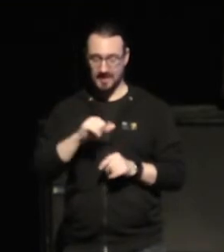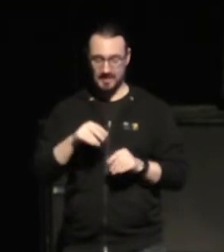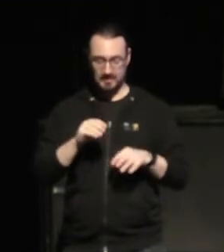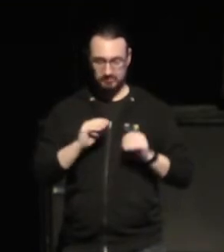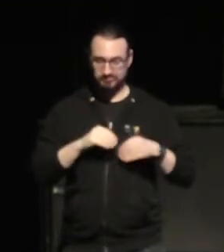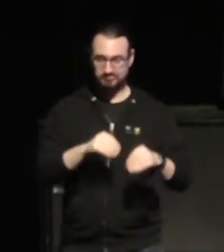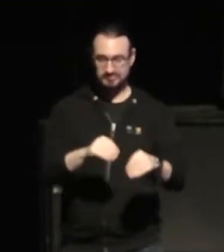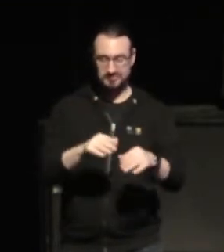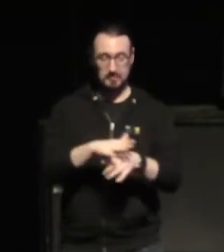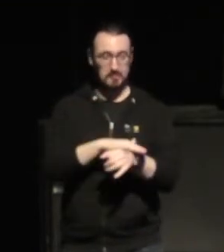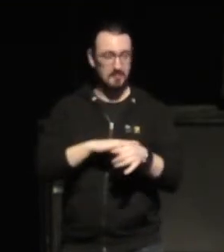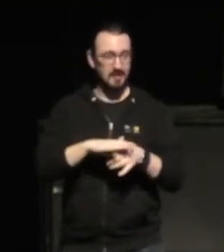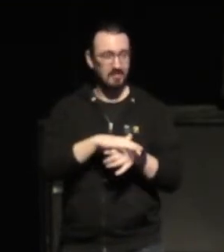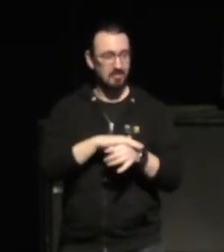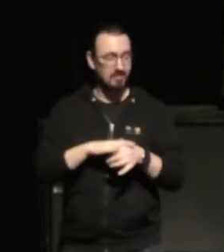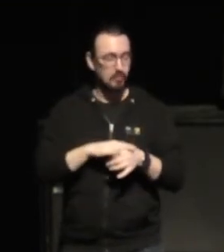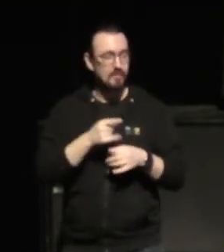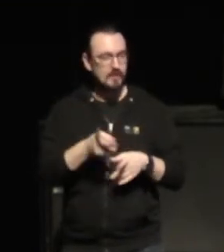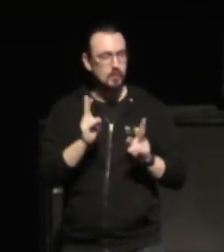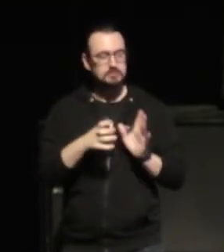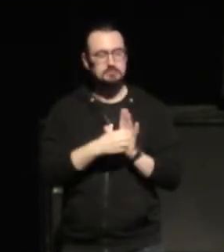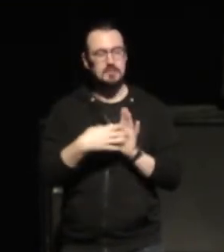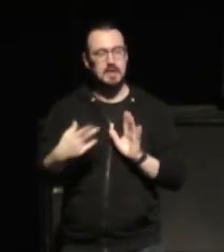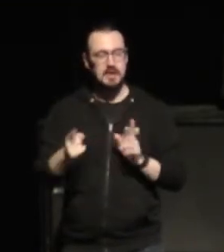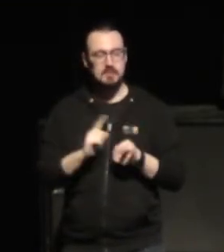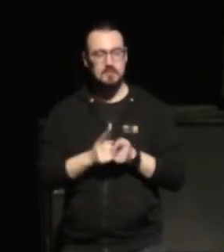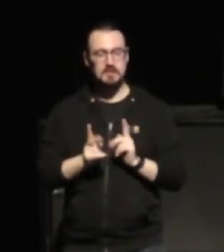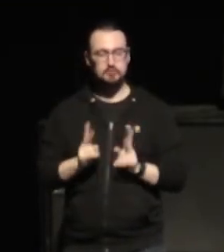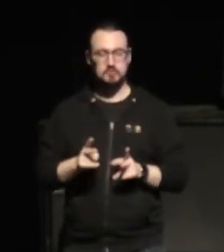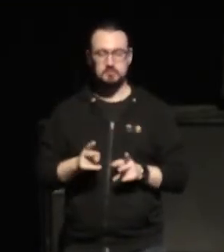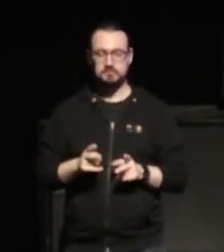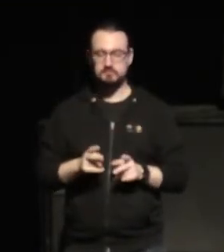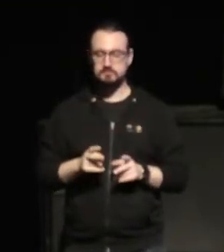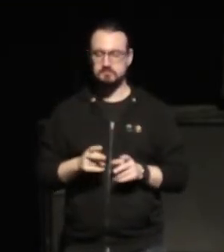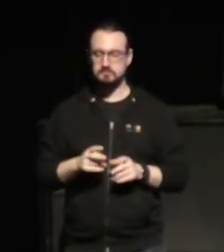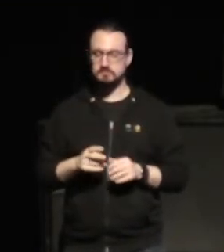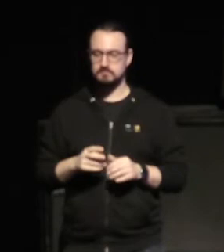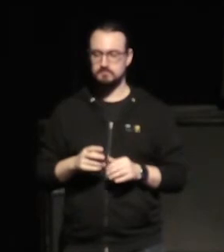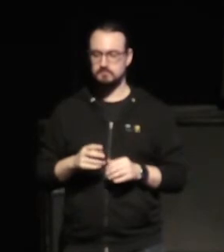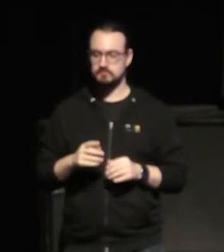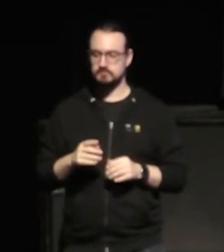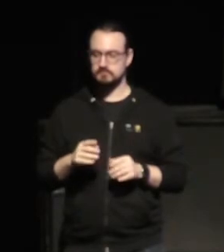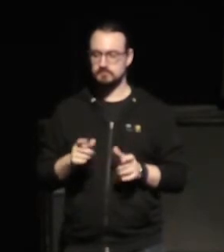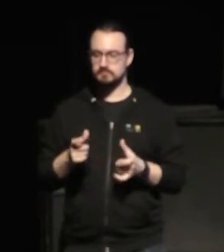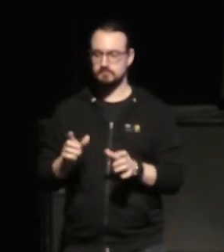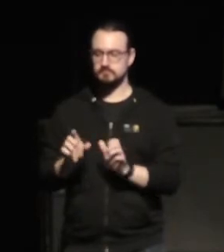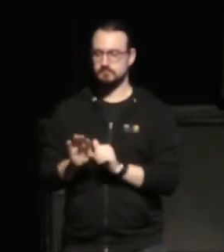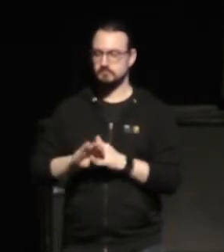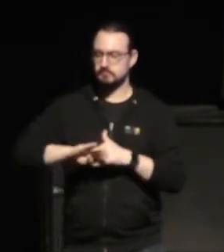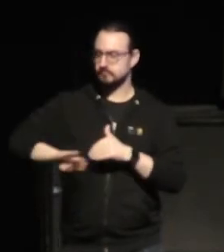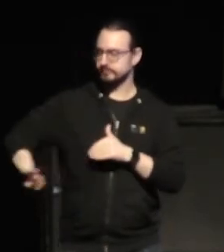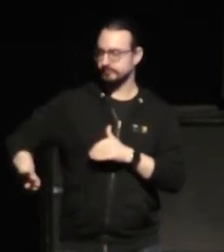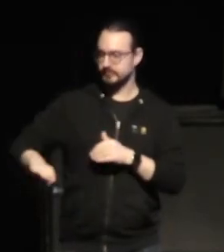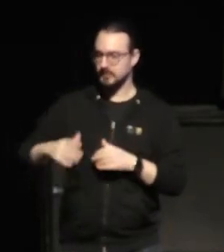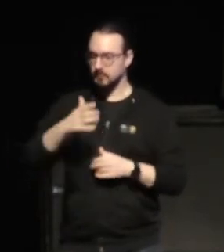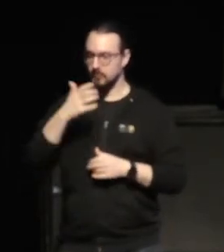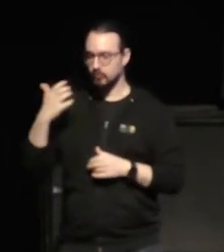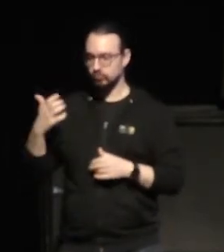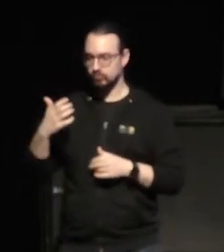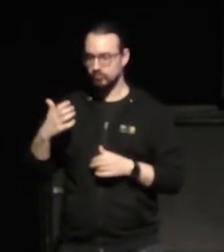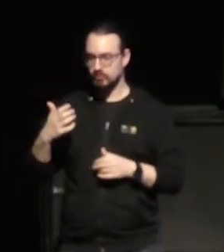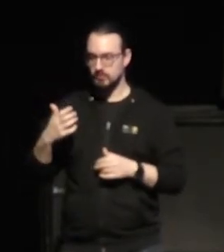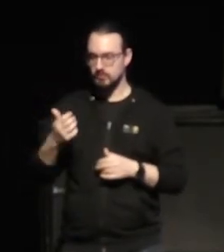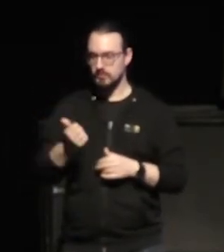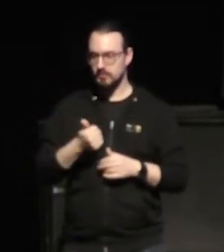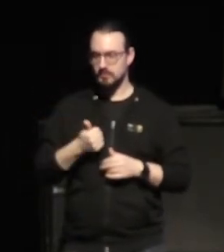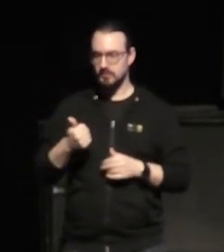agricultural market. And of course, that also creates this dependency from the peasant towards that company to